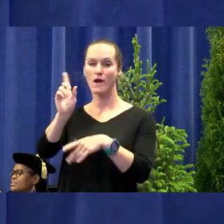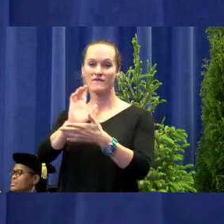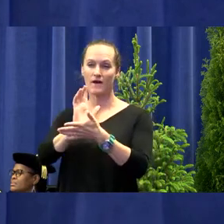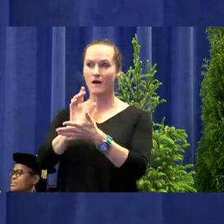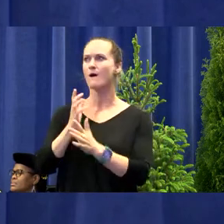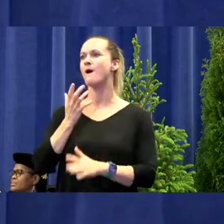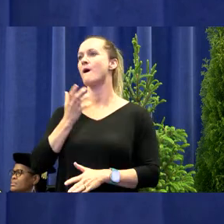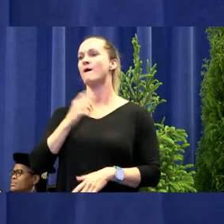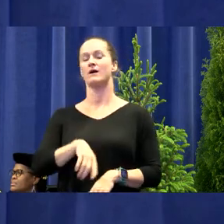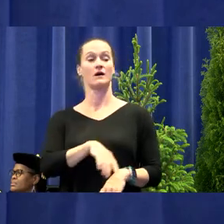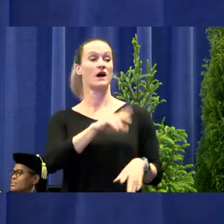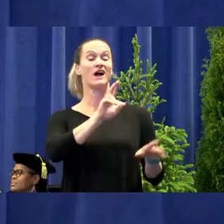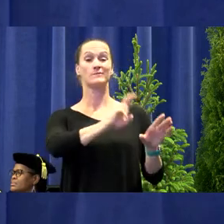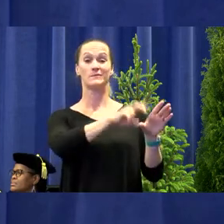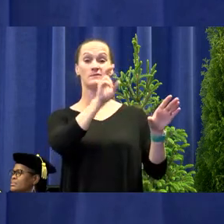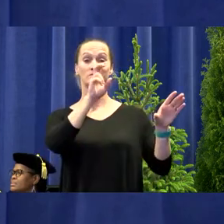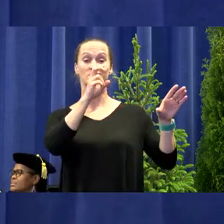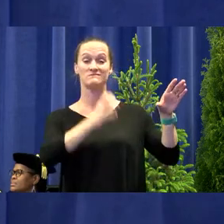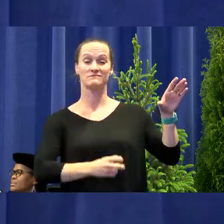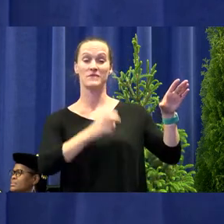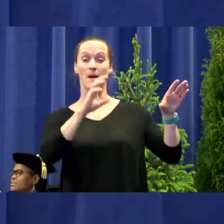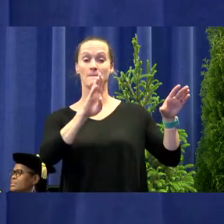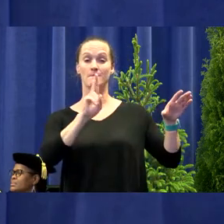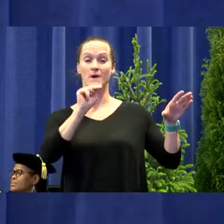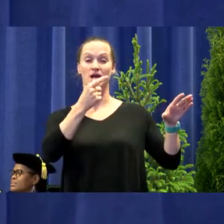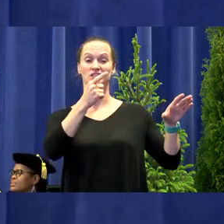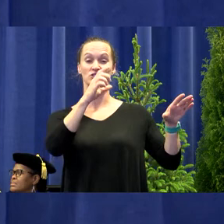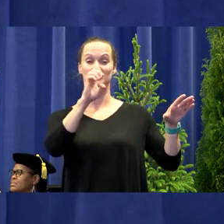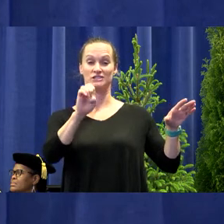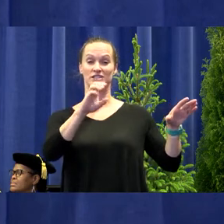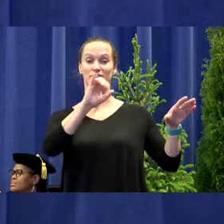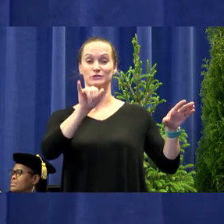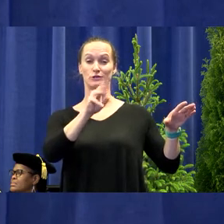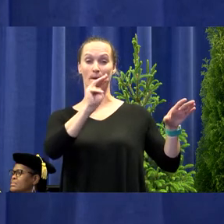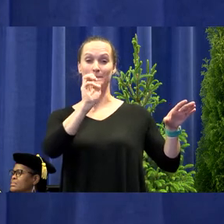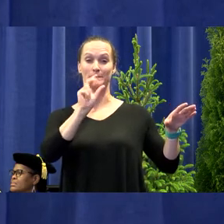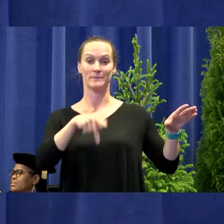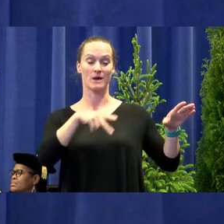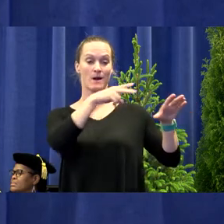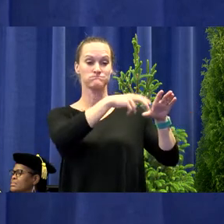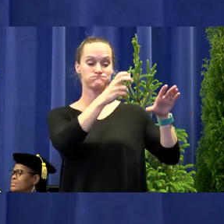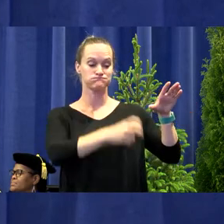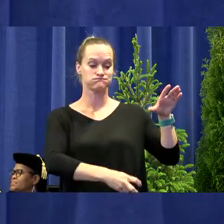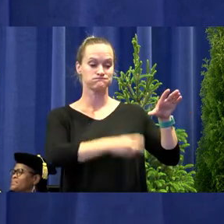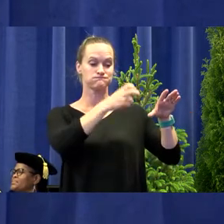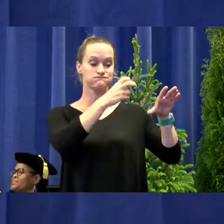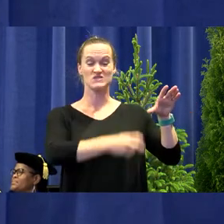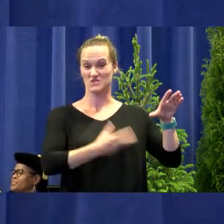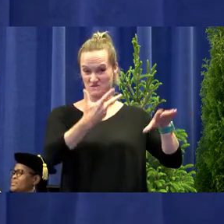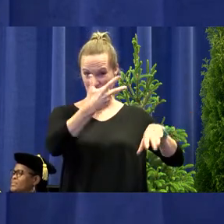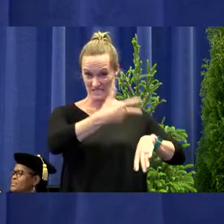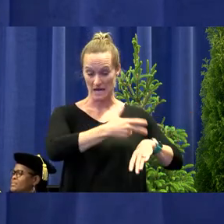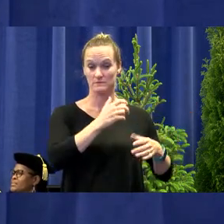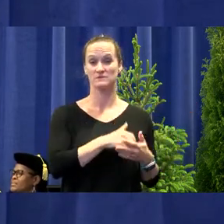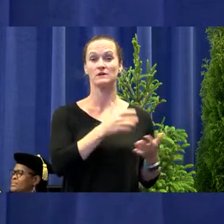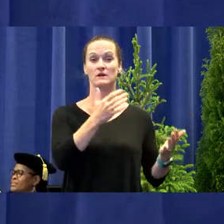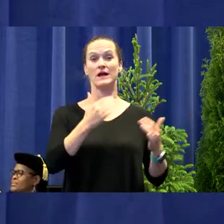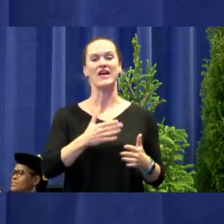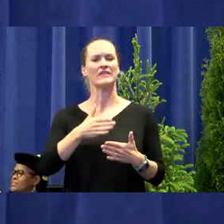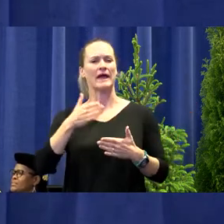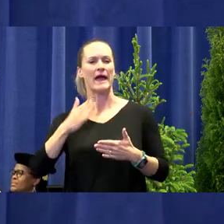constantly repeating my mantra, and before I knew it, it was the end of my trip and I didn't want to leave. More